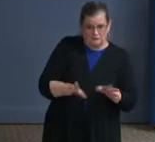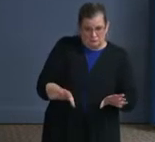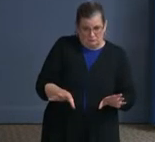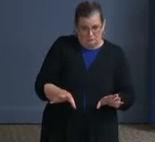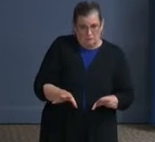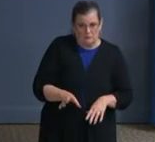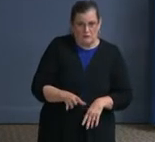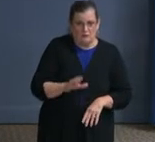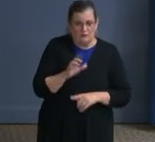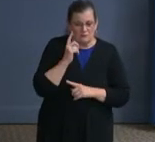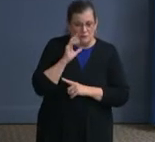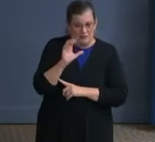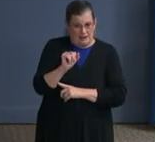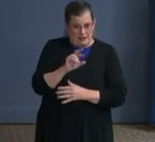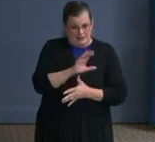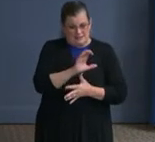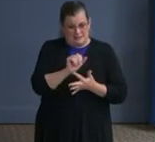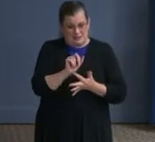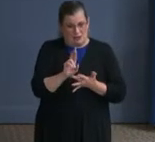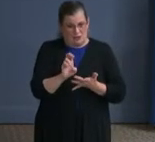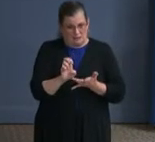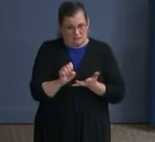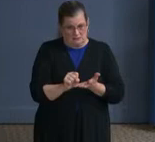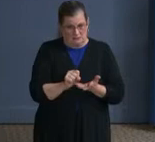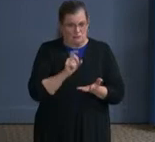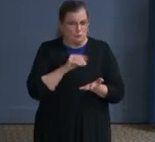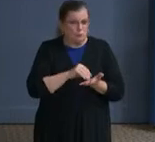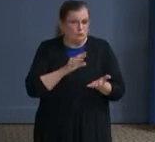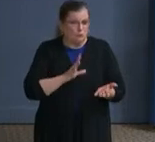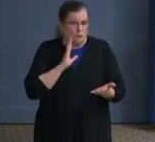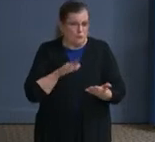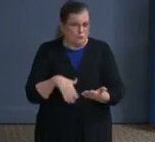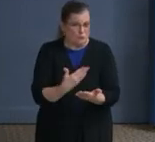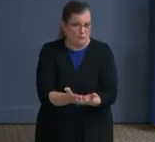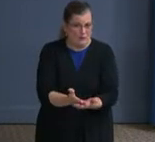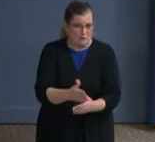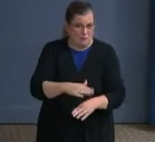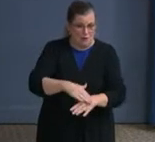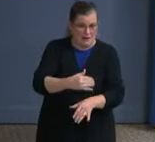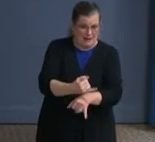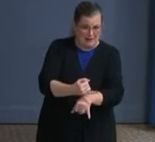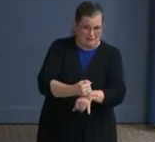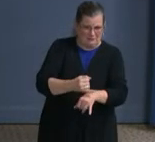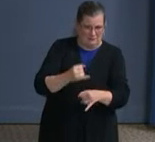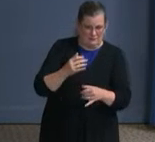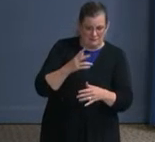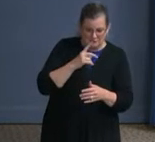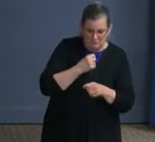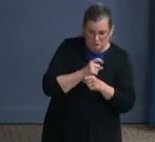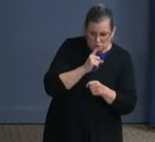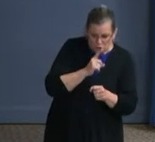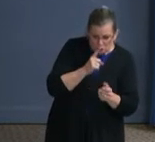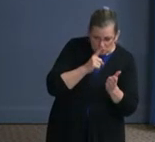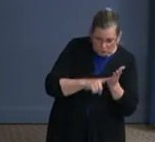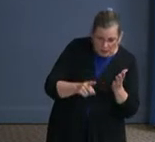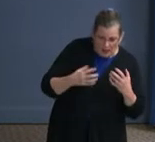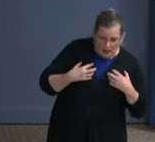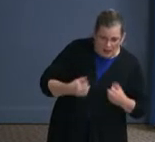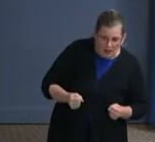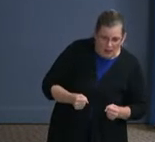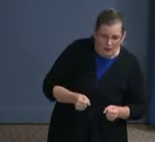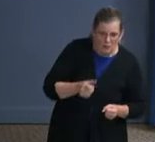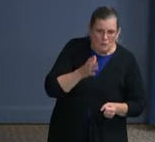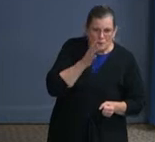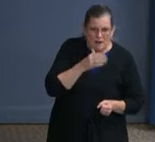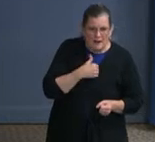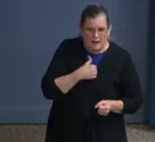classroom experience, students will arrive on campus and complete a health check. There's a sanitizing station. They'll also receive